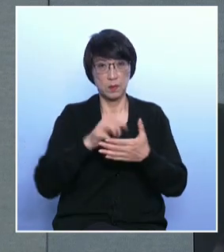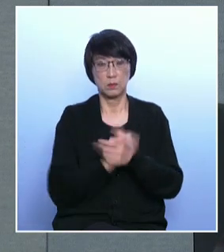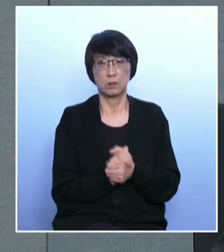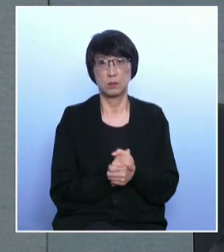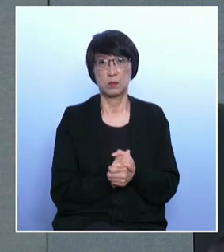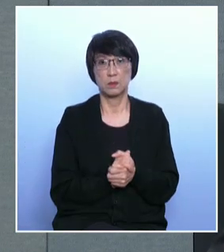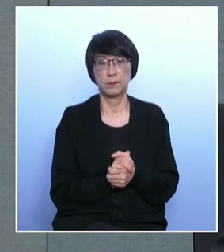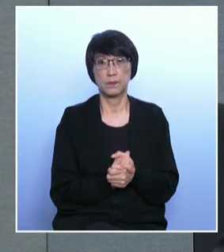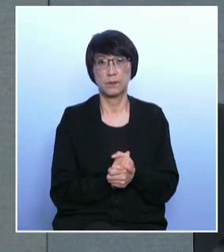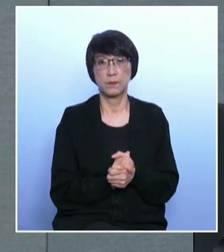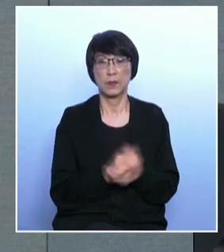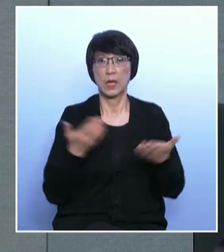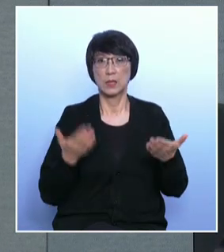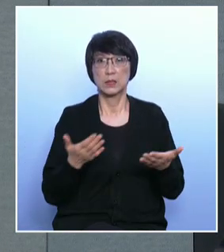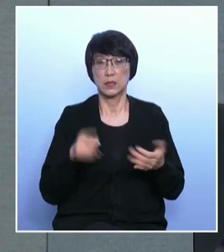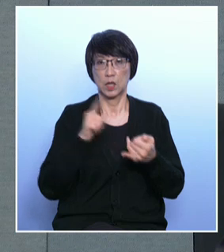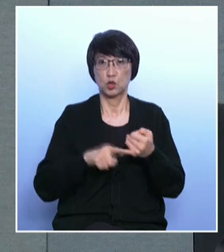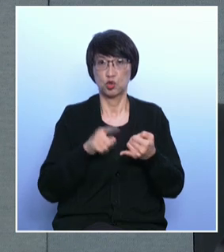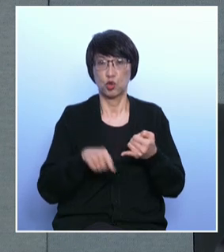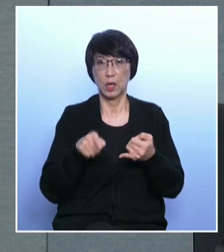Feasibility Study,